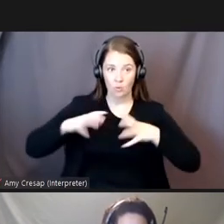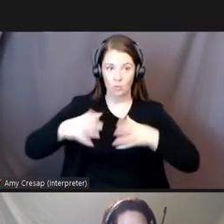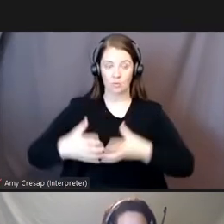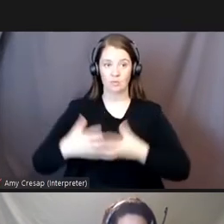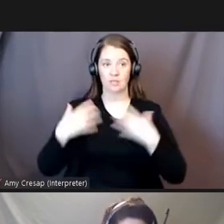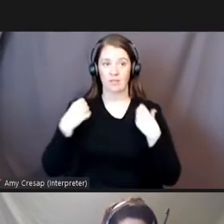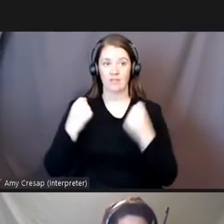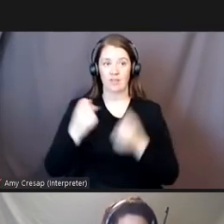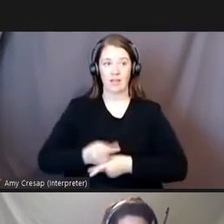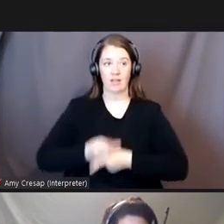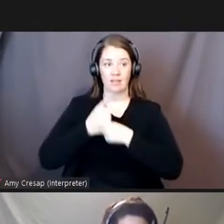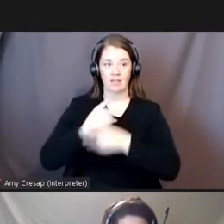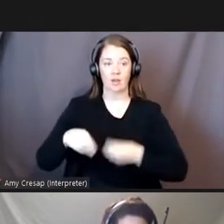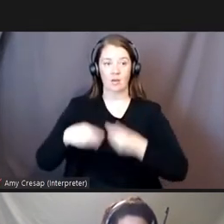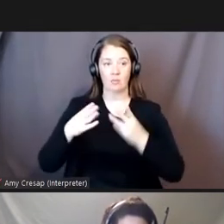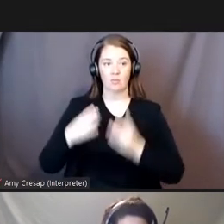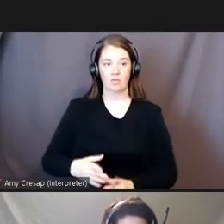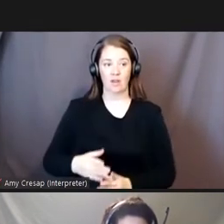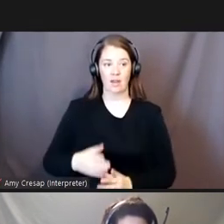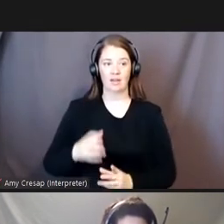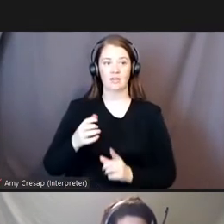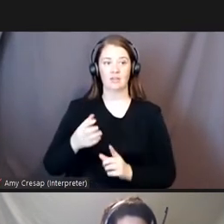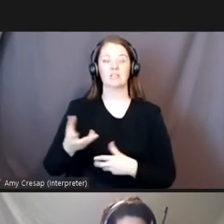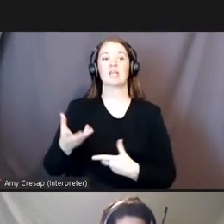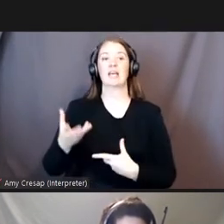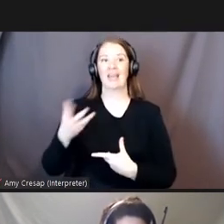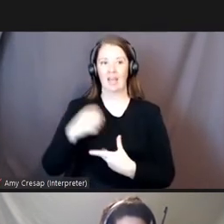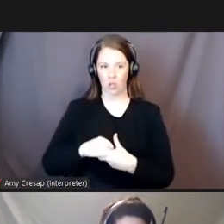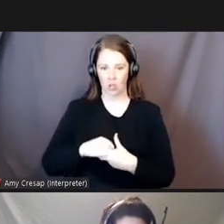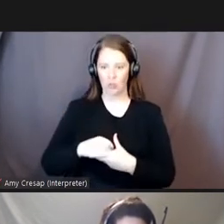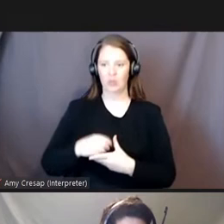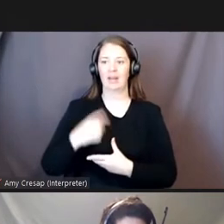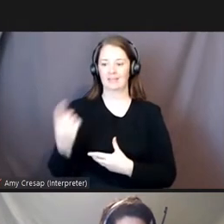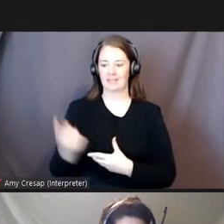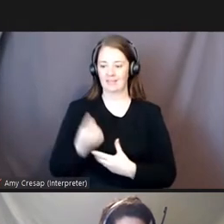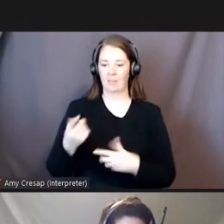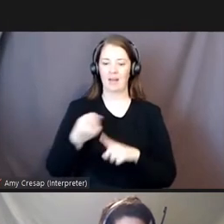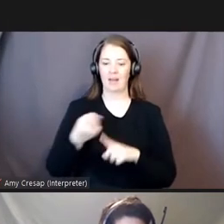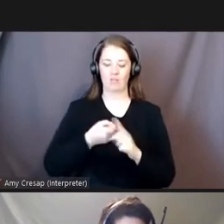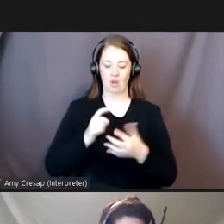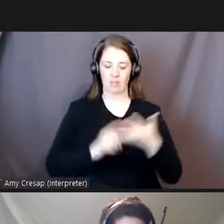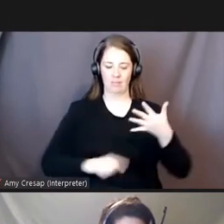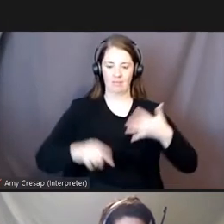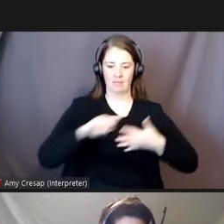consisting of one or more entities falling into the first 7 categories.